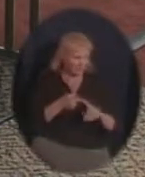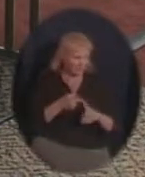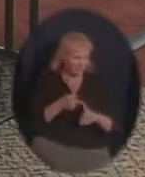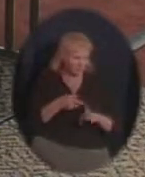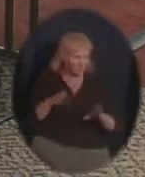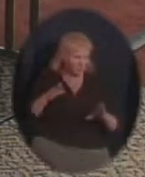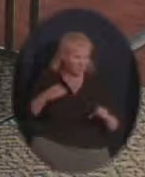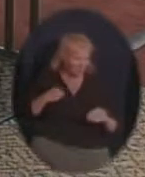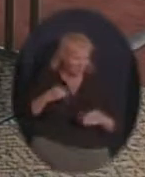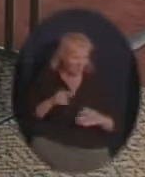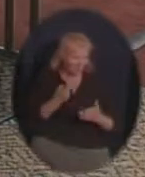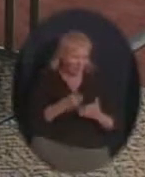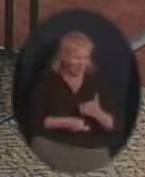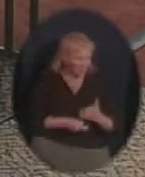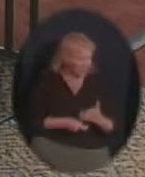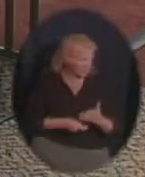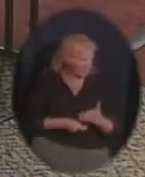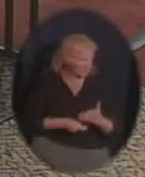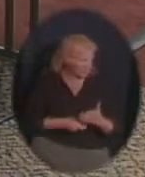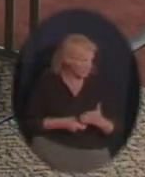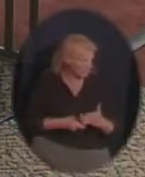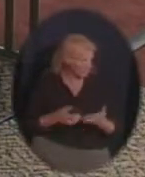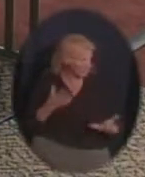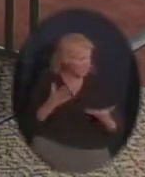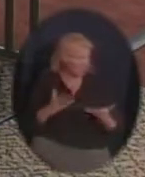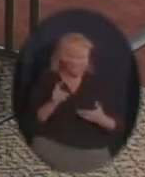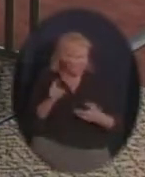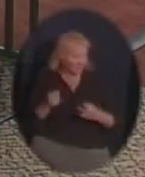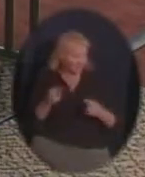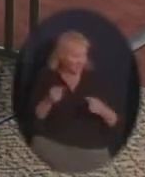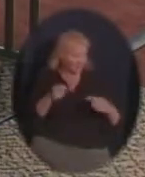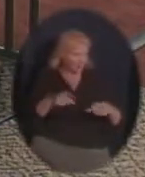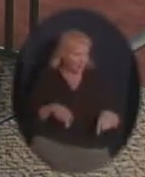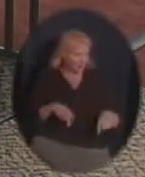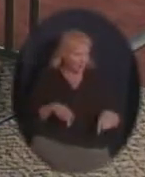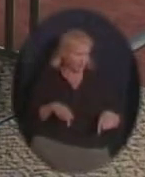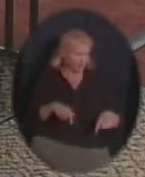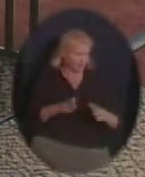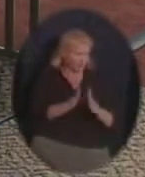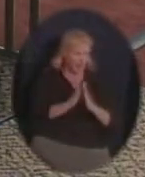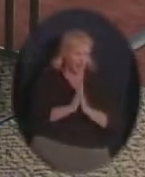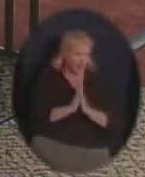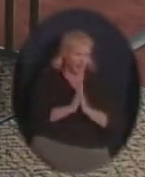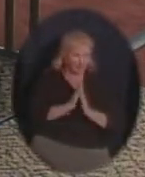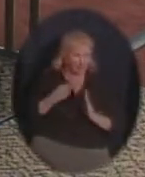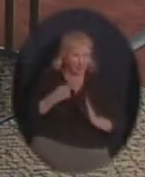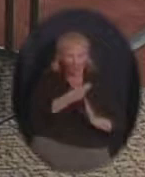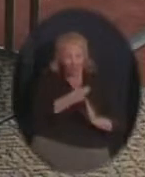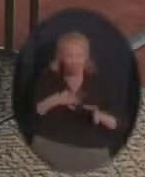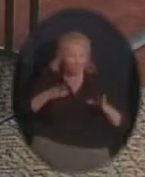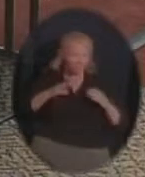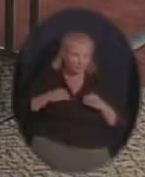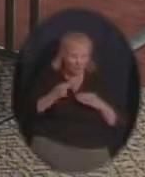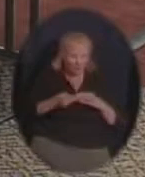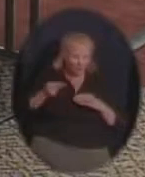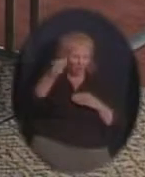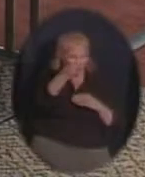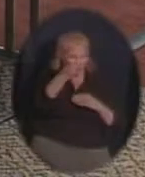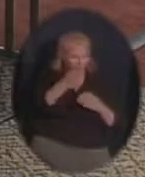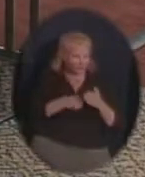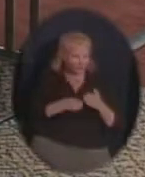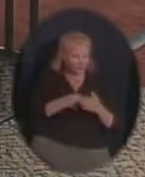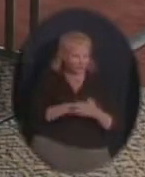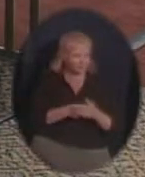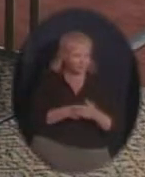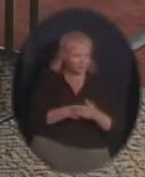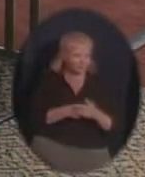back to the participants in the benefit district and ask for us to accept a higher assessment. I can tell you that there